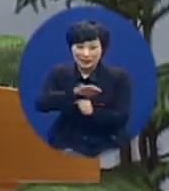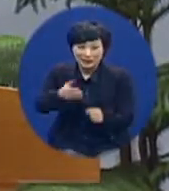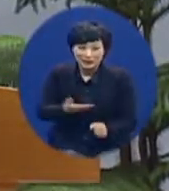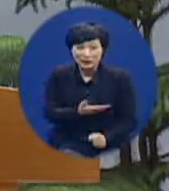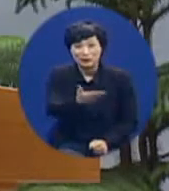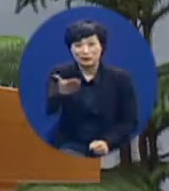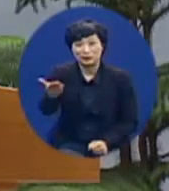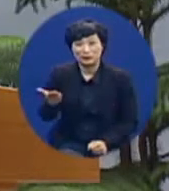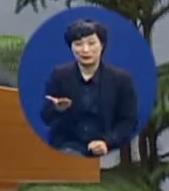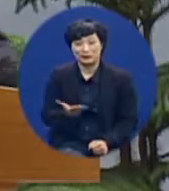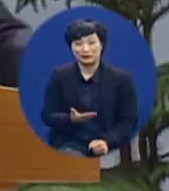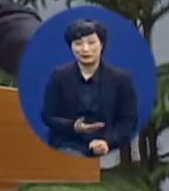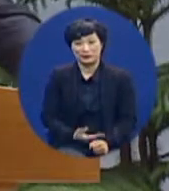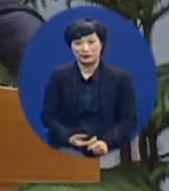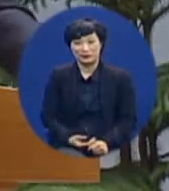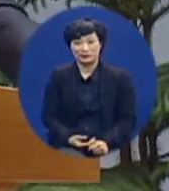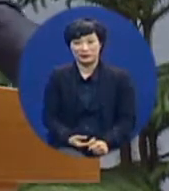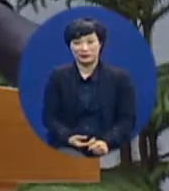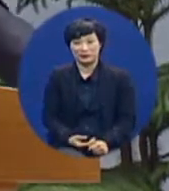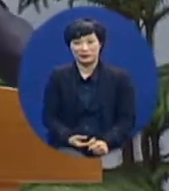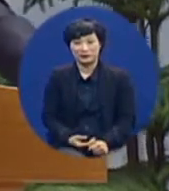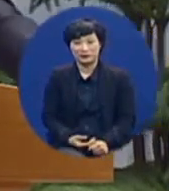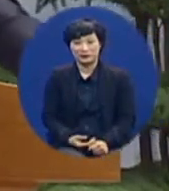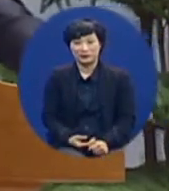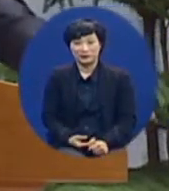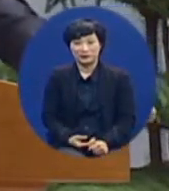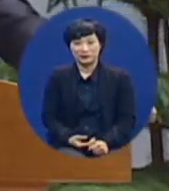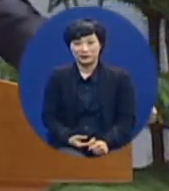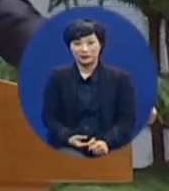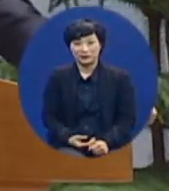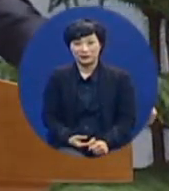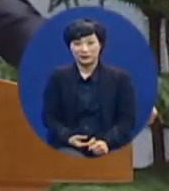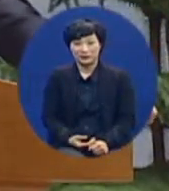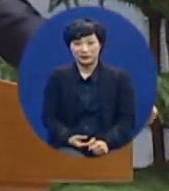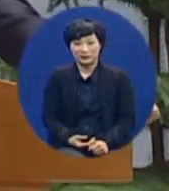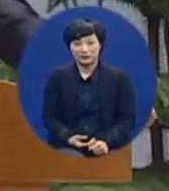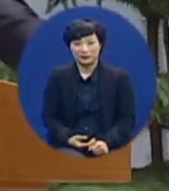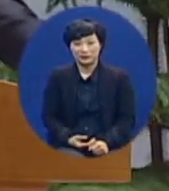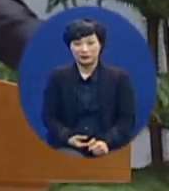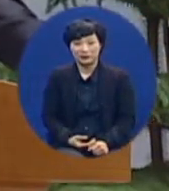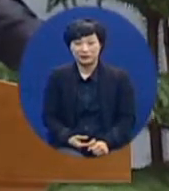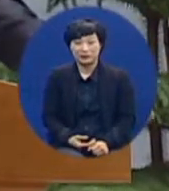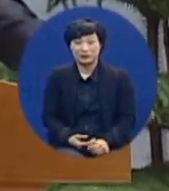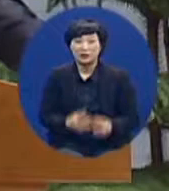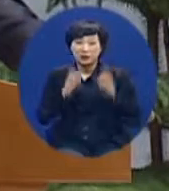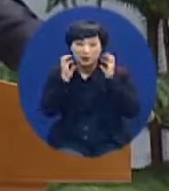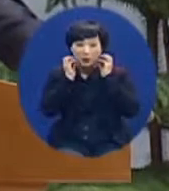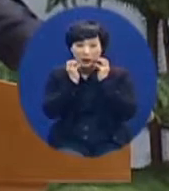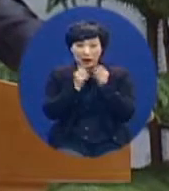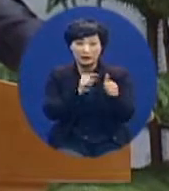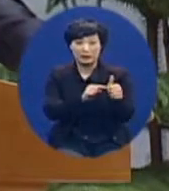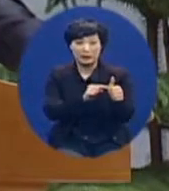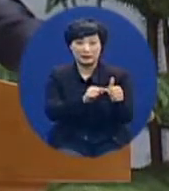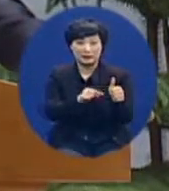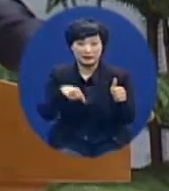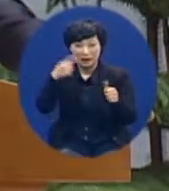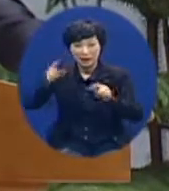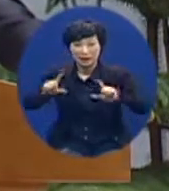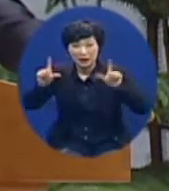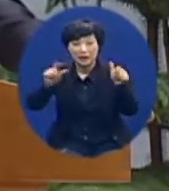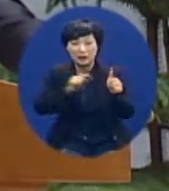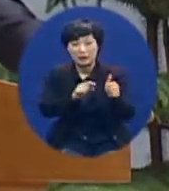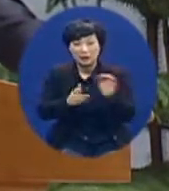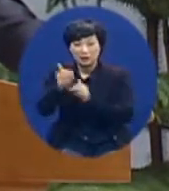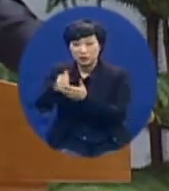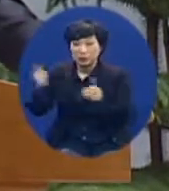Dear brothers and sisters, John saw Jesus come forward to him and said, look,